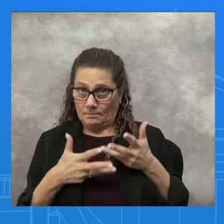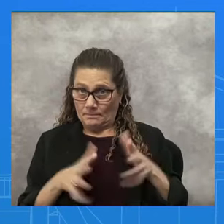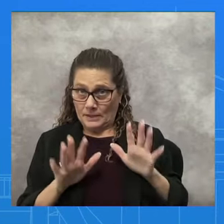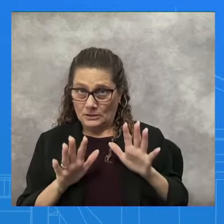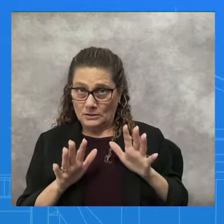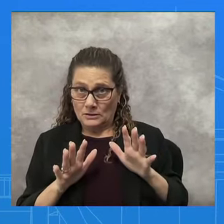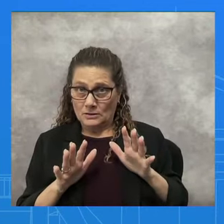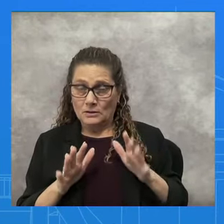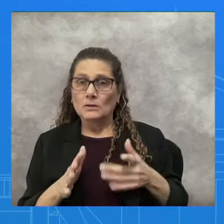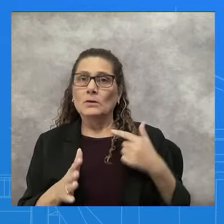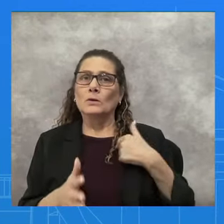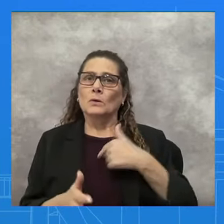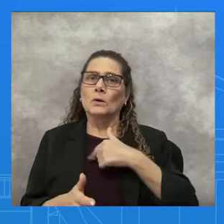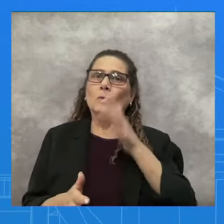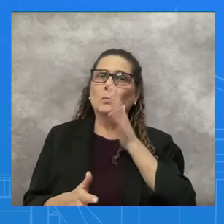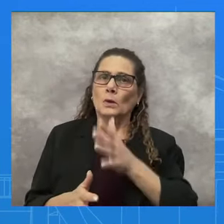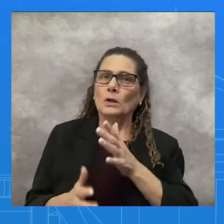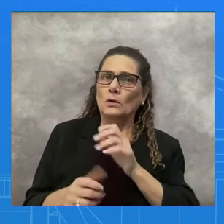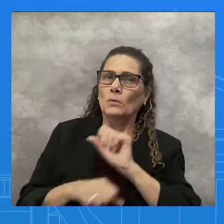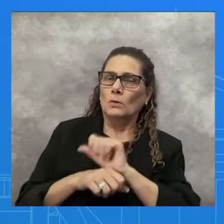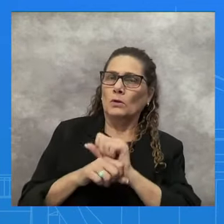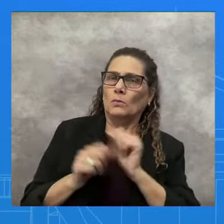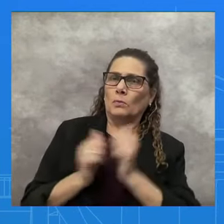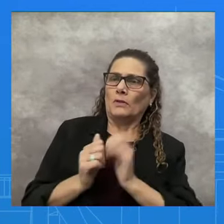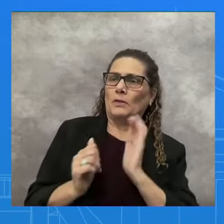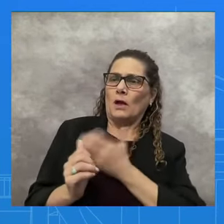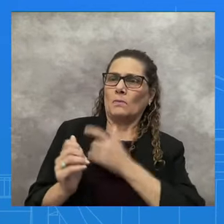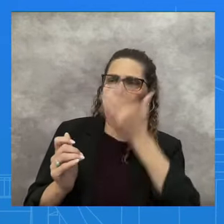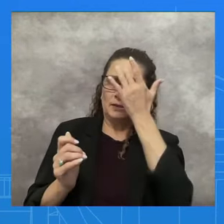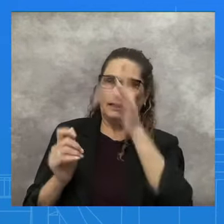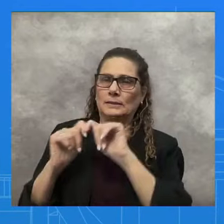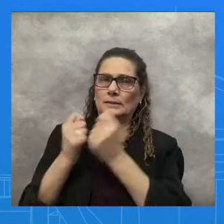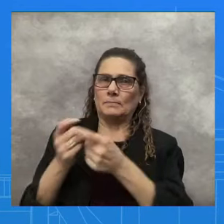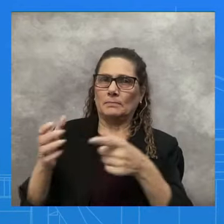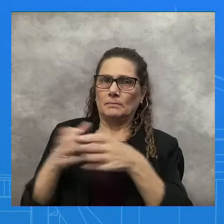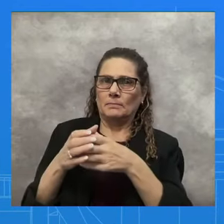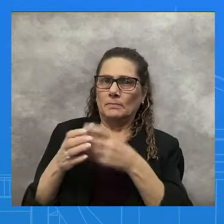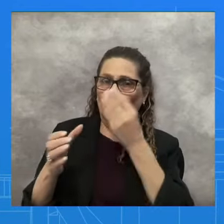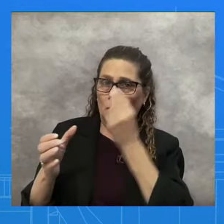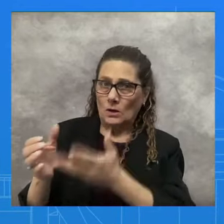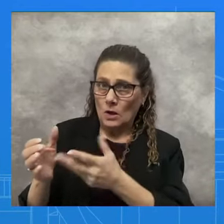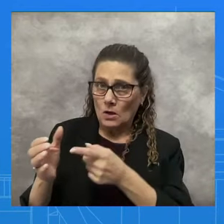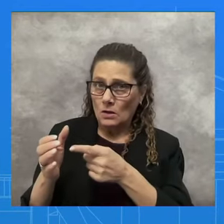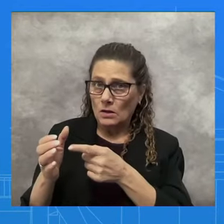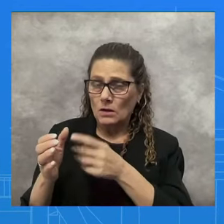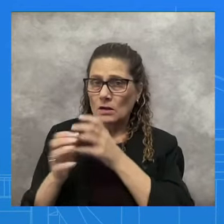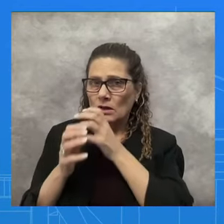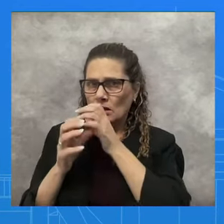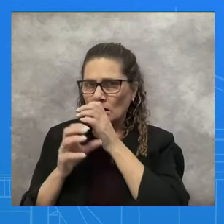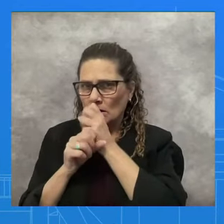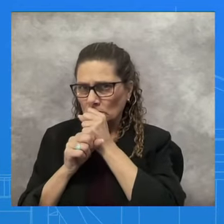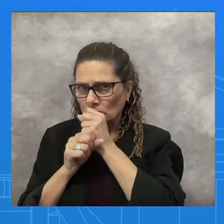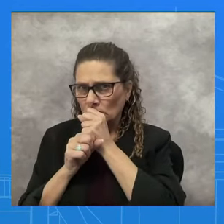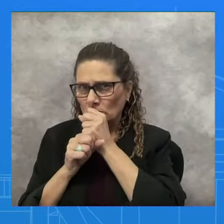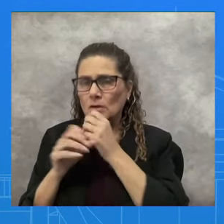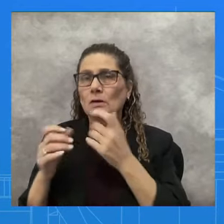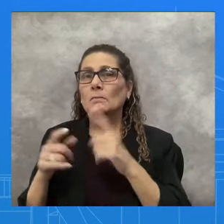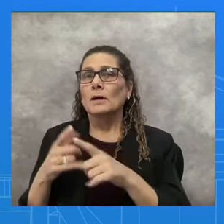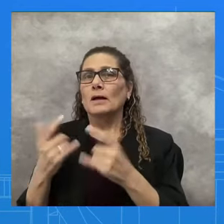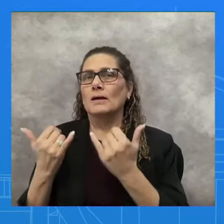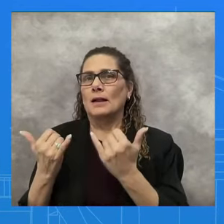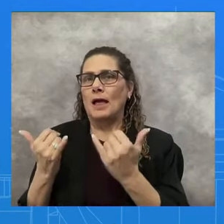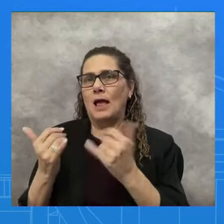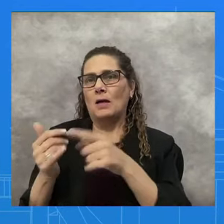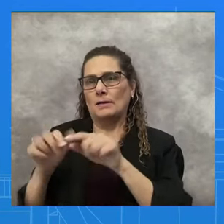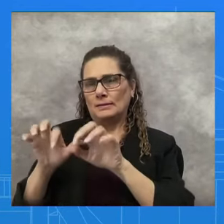on specific language to downgrade. What I would tell you in this case, and Jake mentioned this yesterday, we had already begun that process, the process